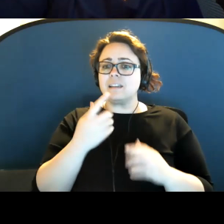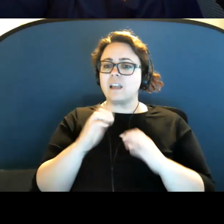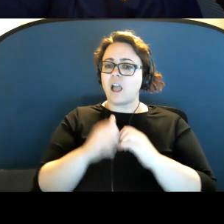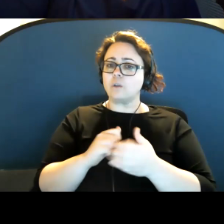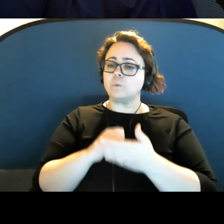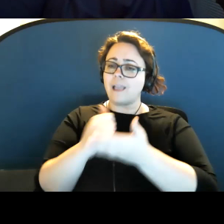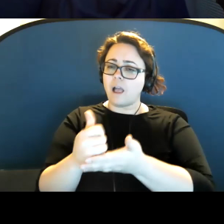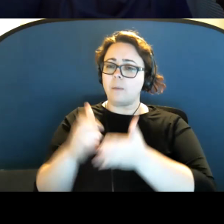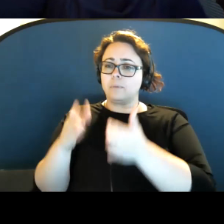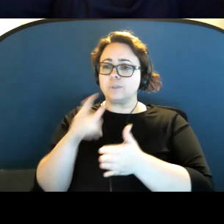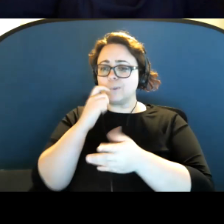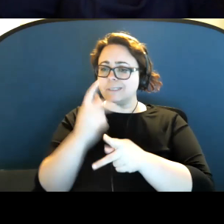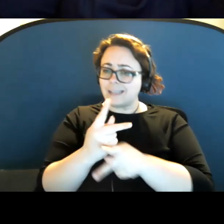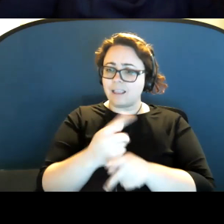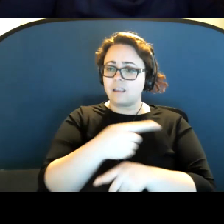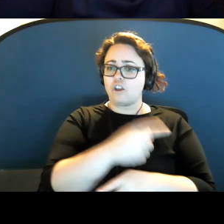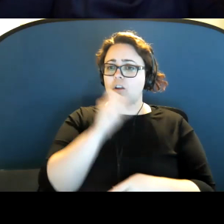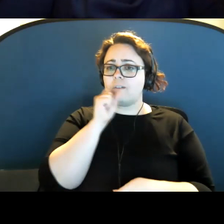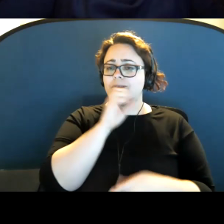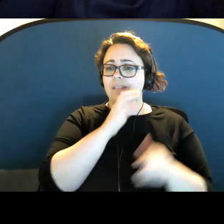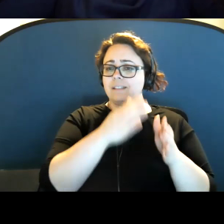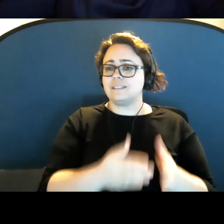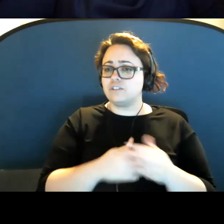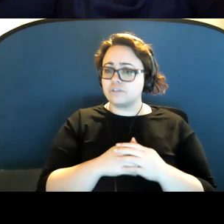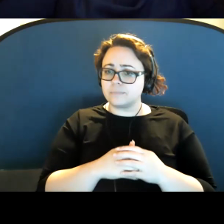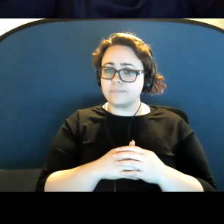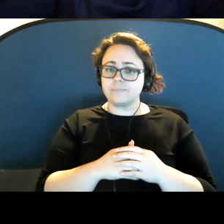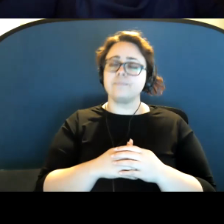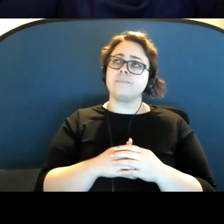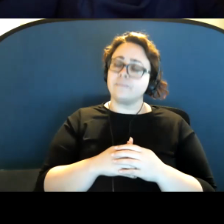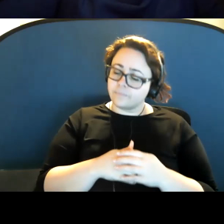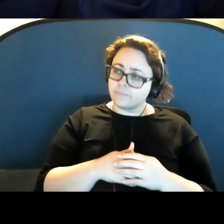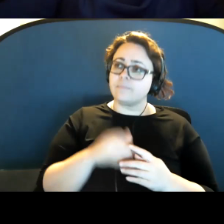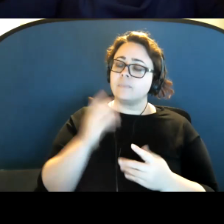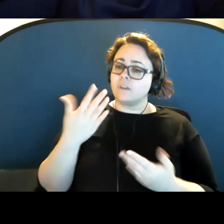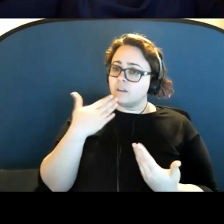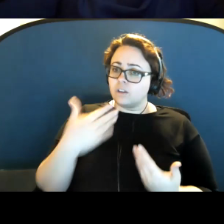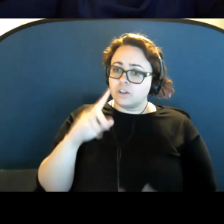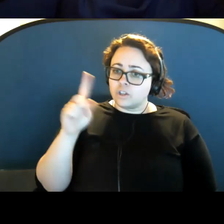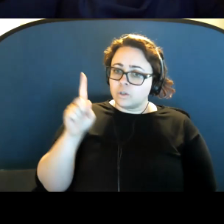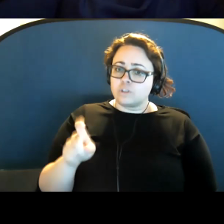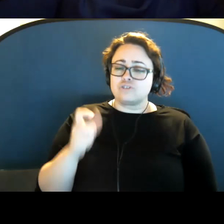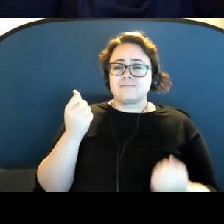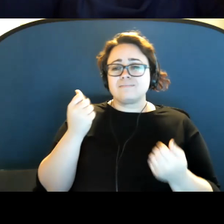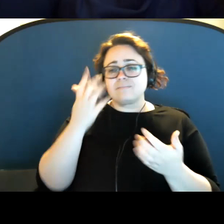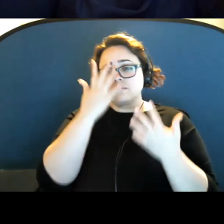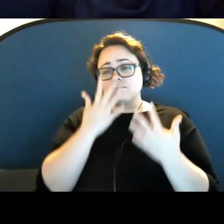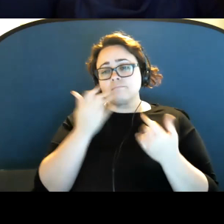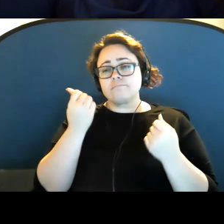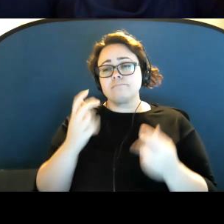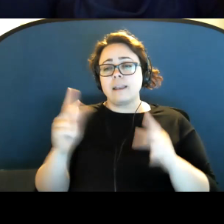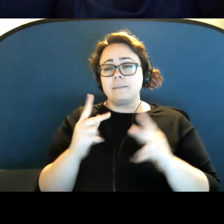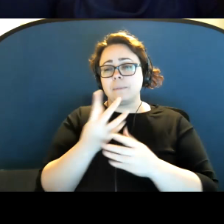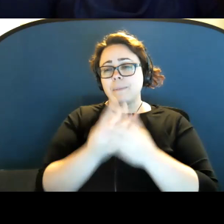caregiver? No, that's a really great question. So, unfortunately, a lot of people have passed either from COVID